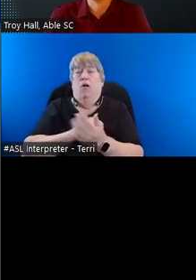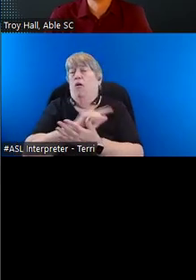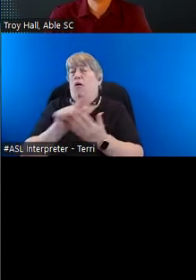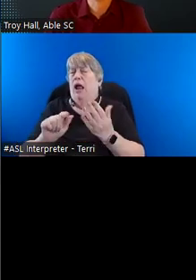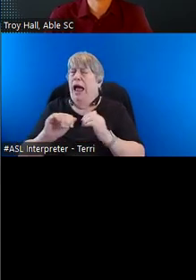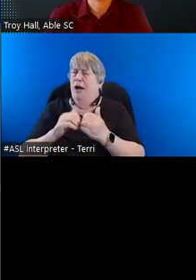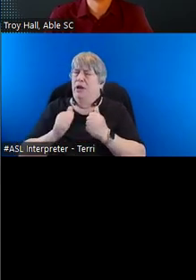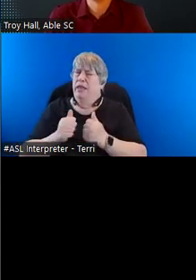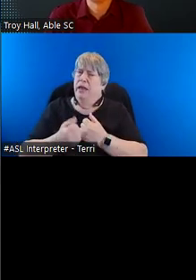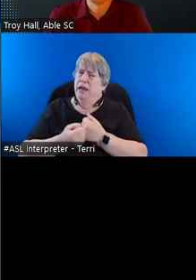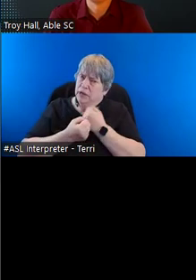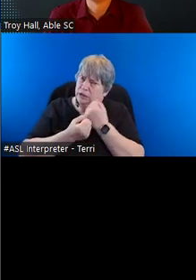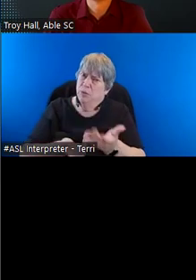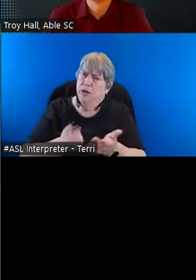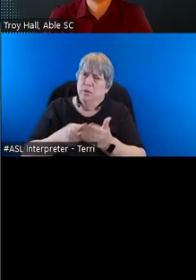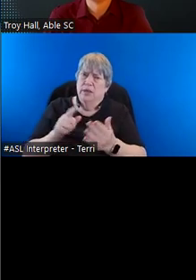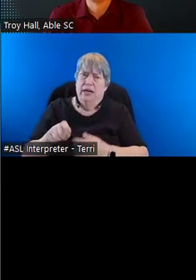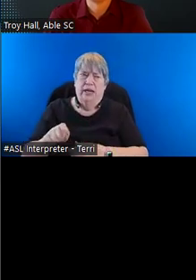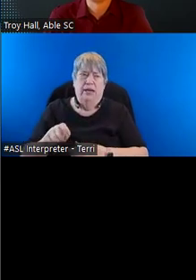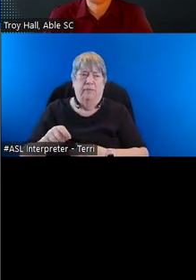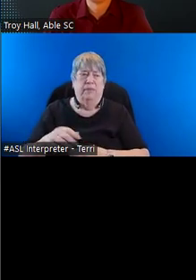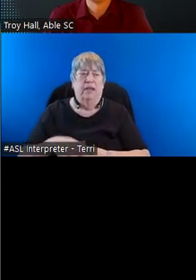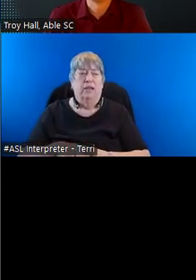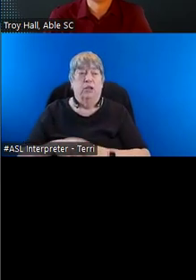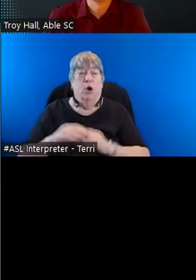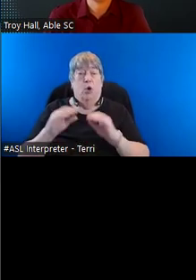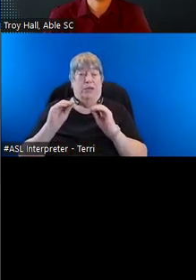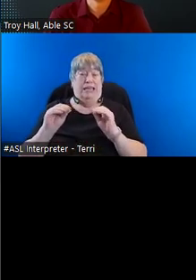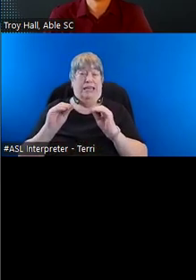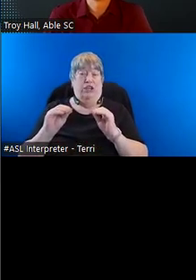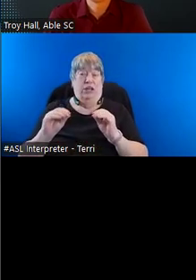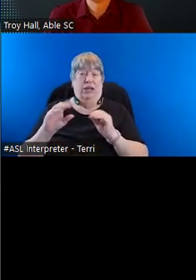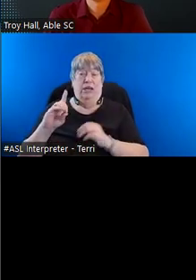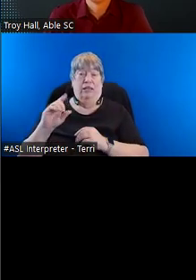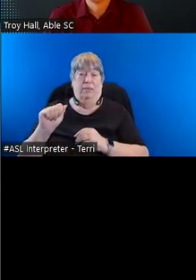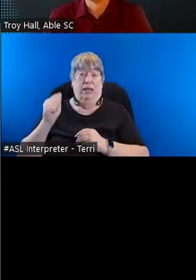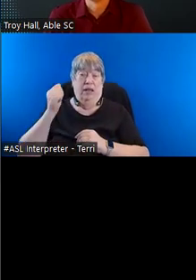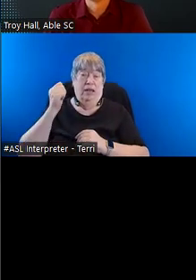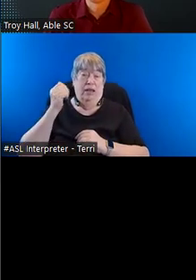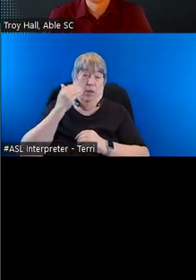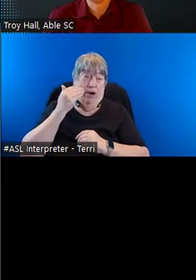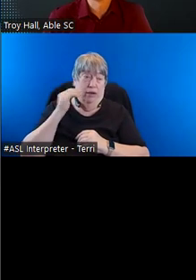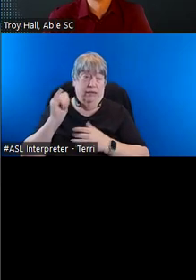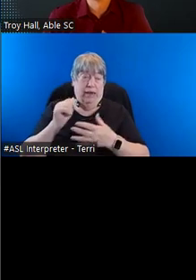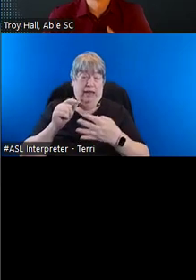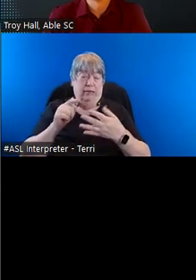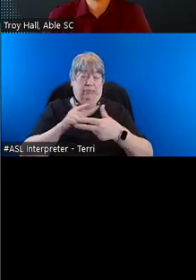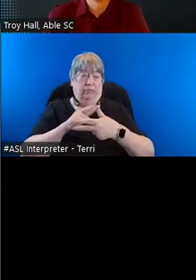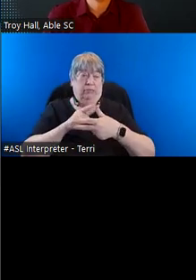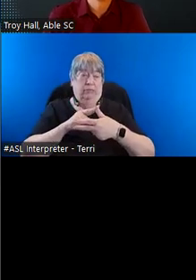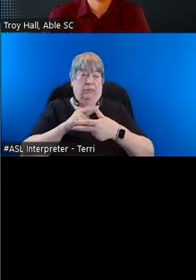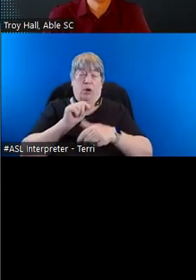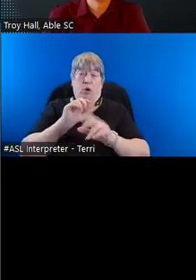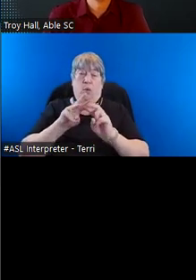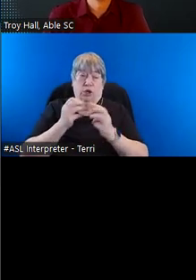So teaching disability awareness and empowerment through things like workshops, direct classes,